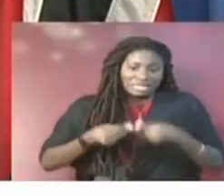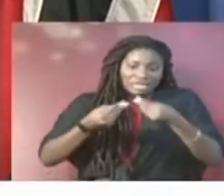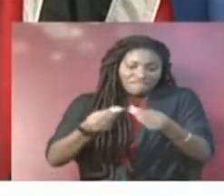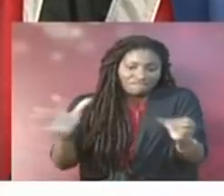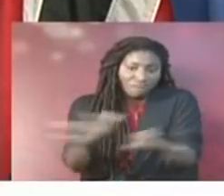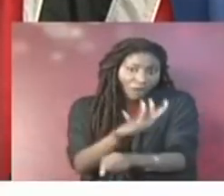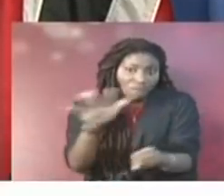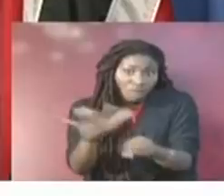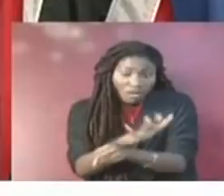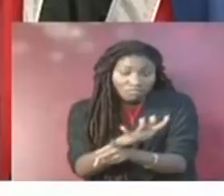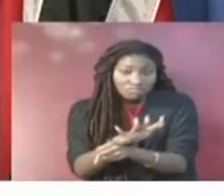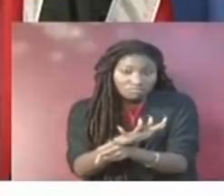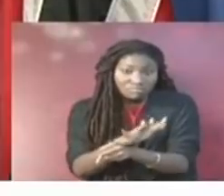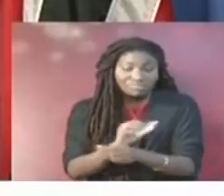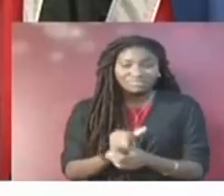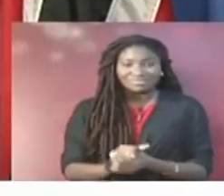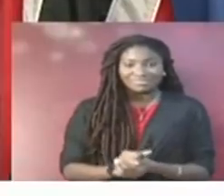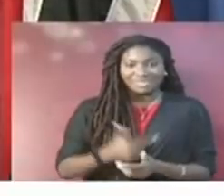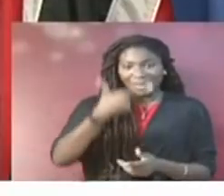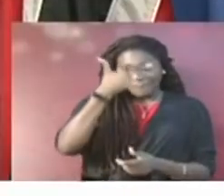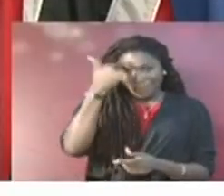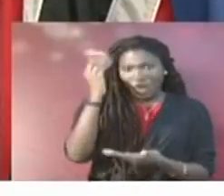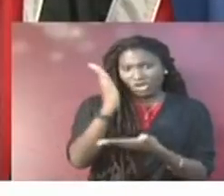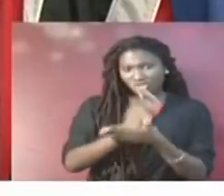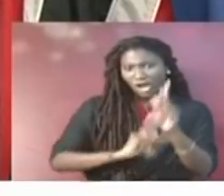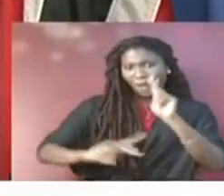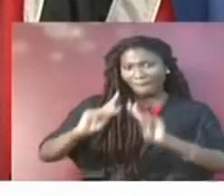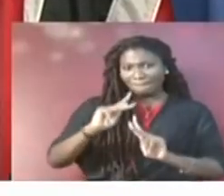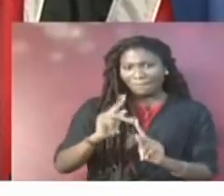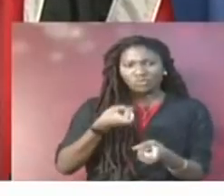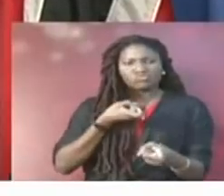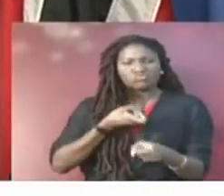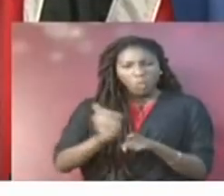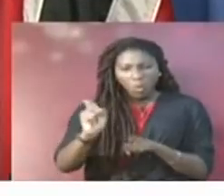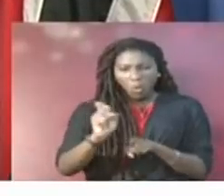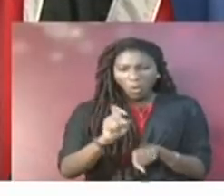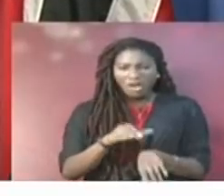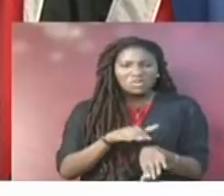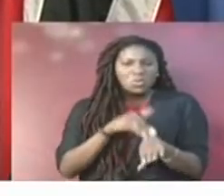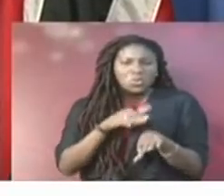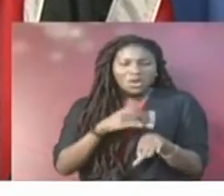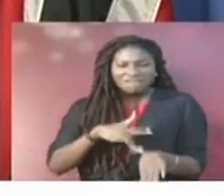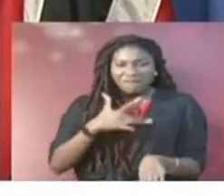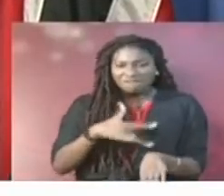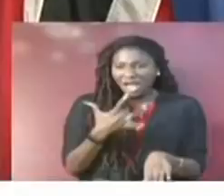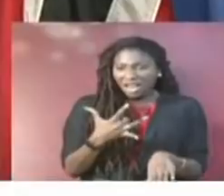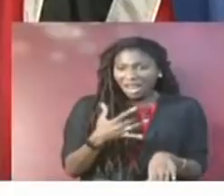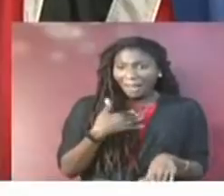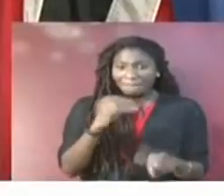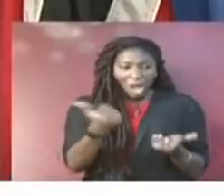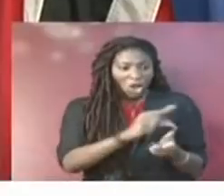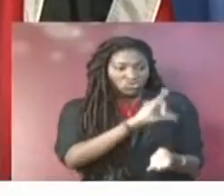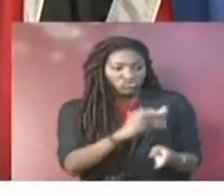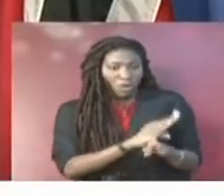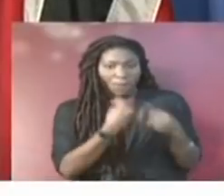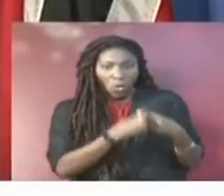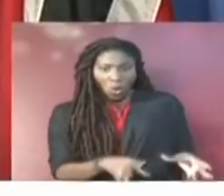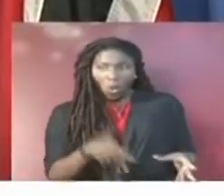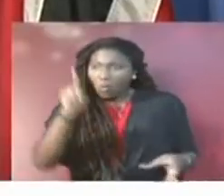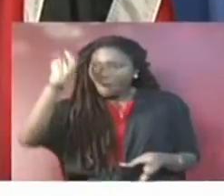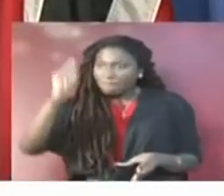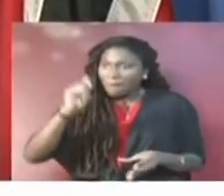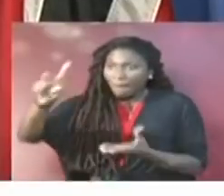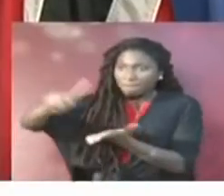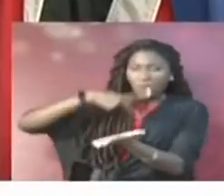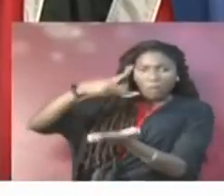in toto, because some people are behaving as though what has been lost has to be compensated for by somebody.